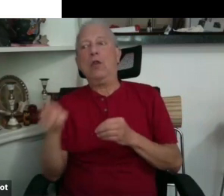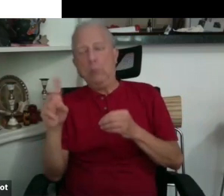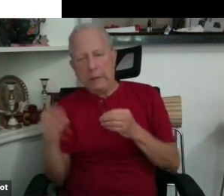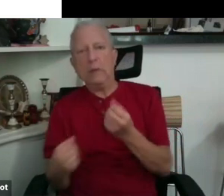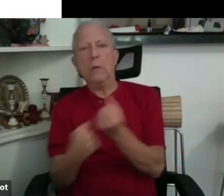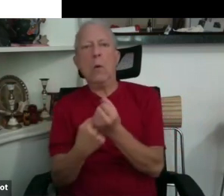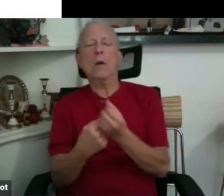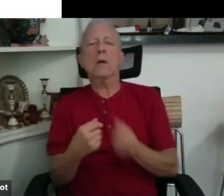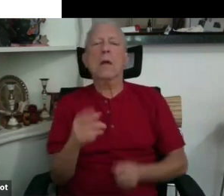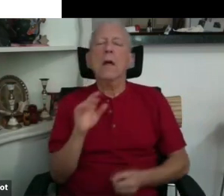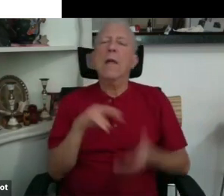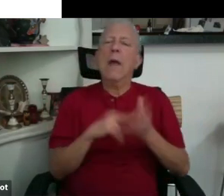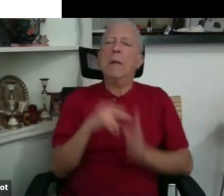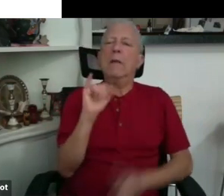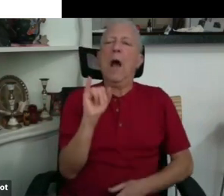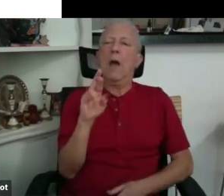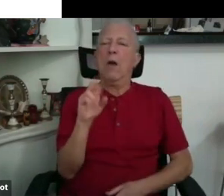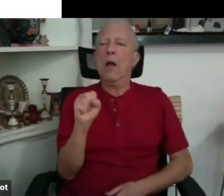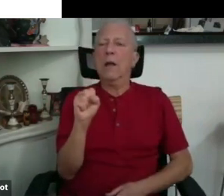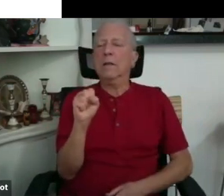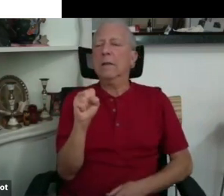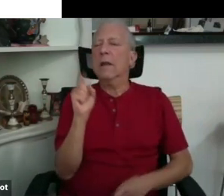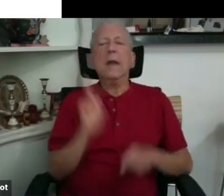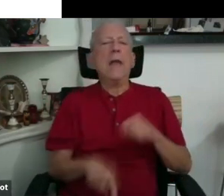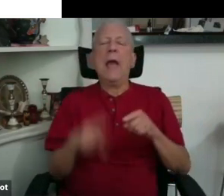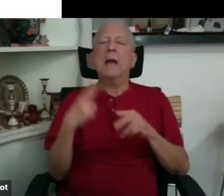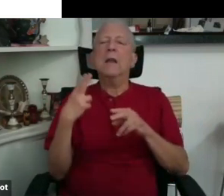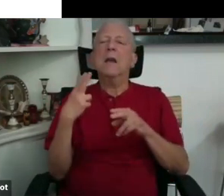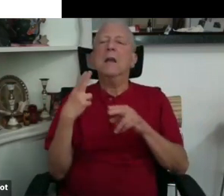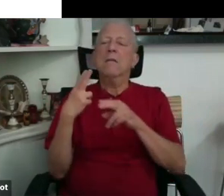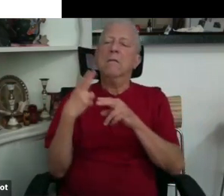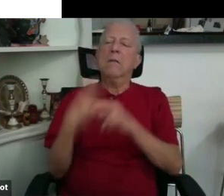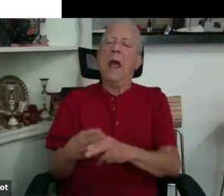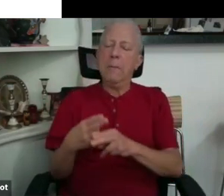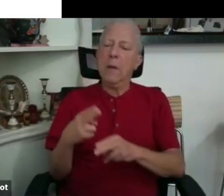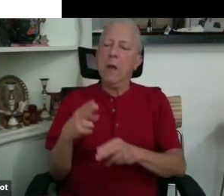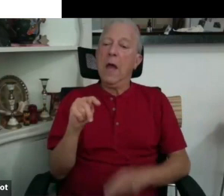And so that means that the IRS couldn't name a terrorist supporting